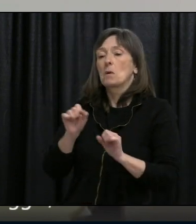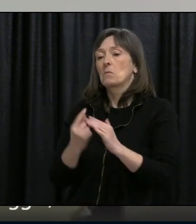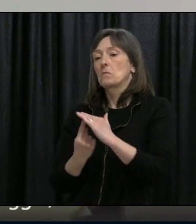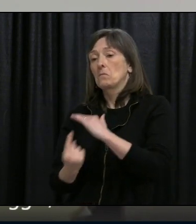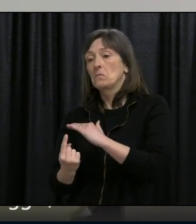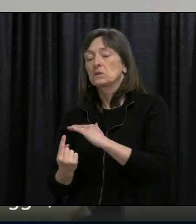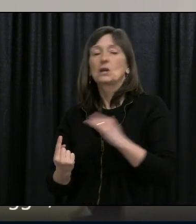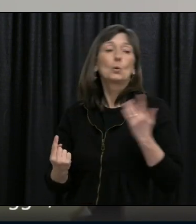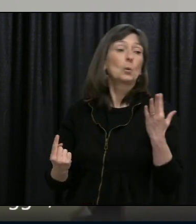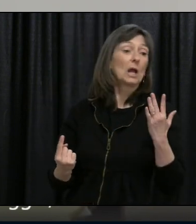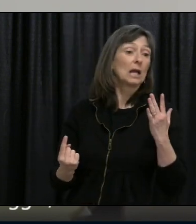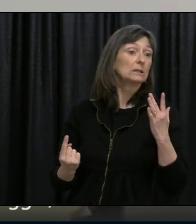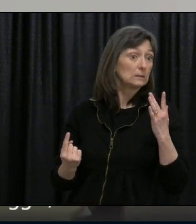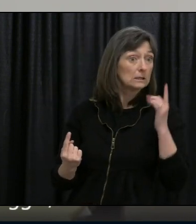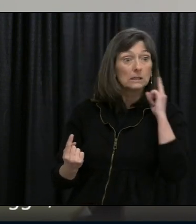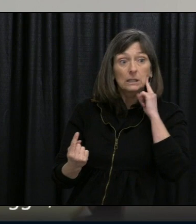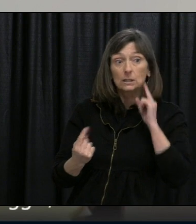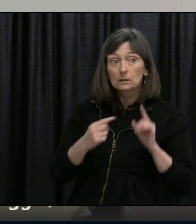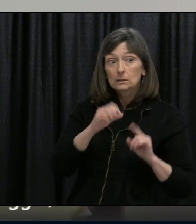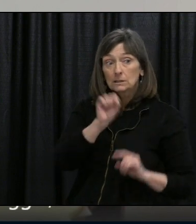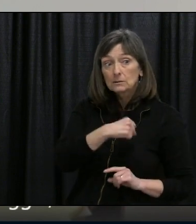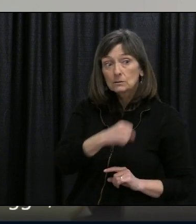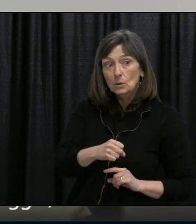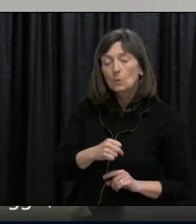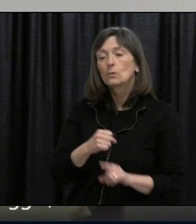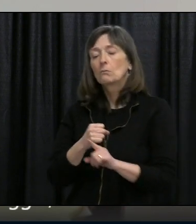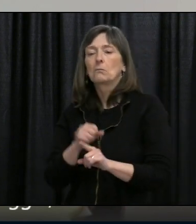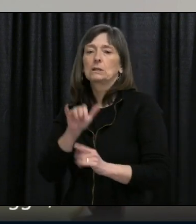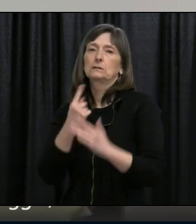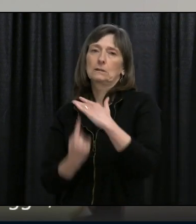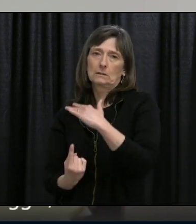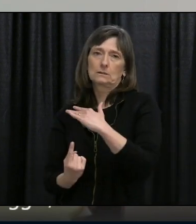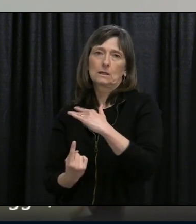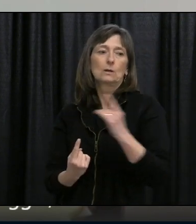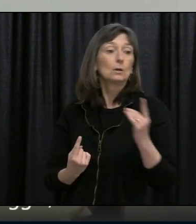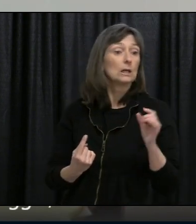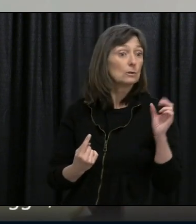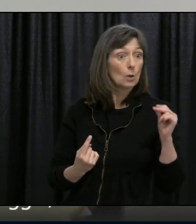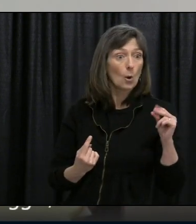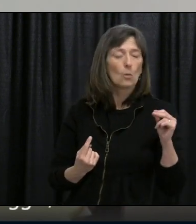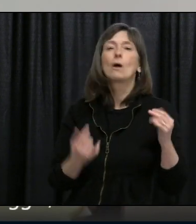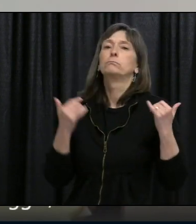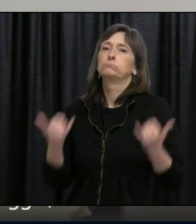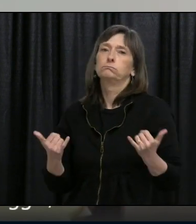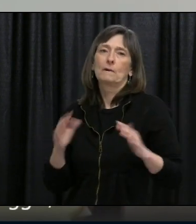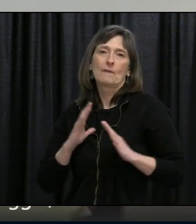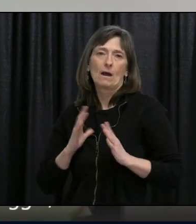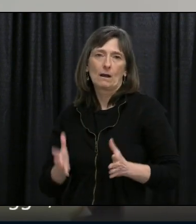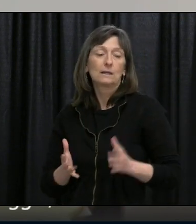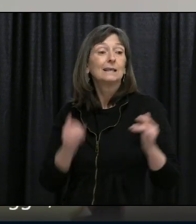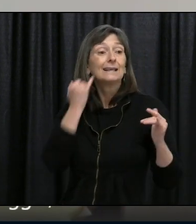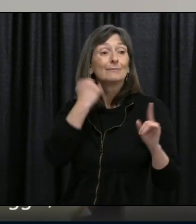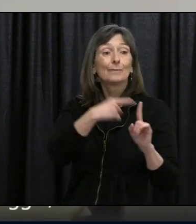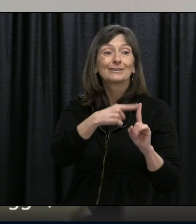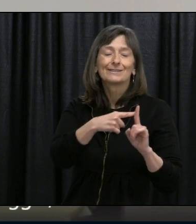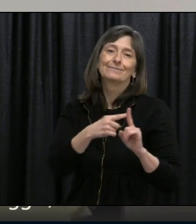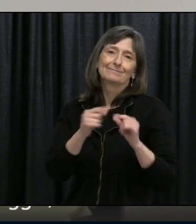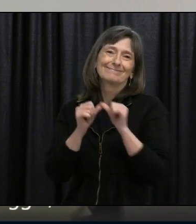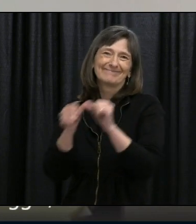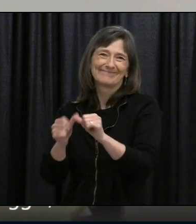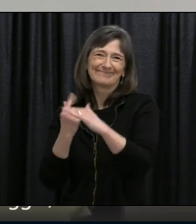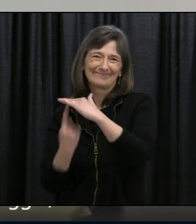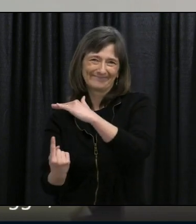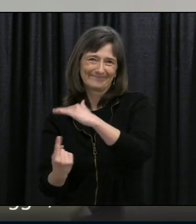self-isolate. But certainly, until you get the result of the test, you should do that too. One of the biggest challenges that we have in a